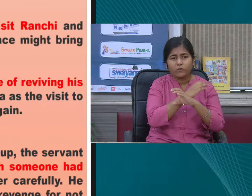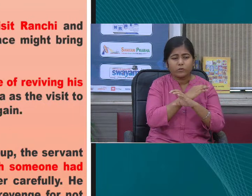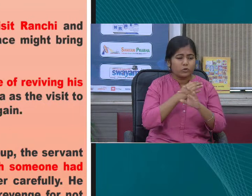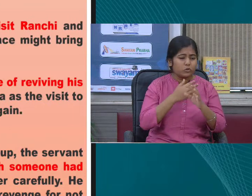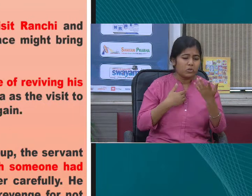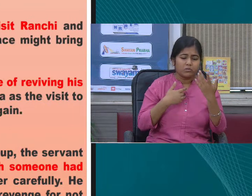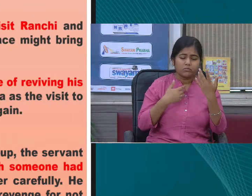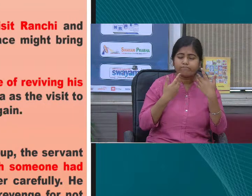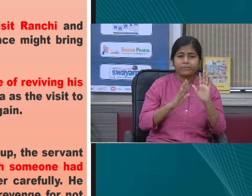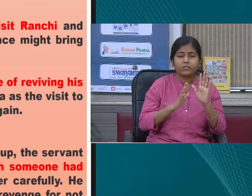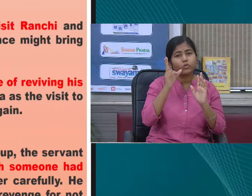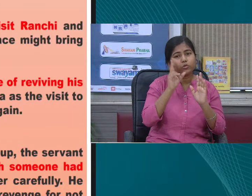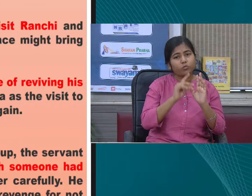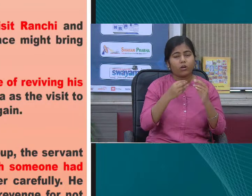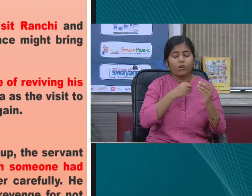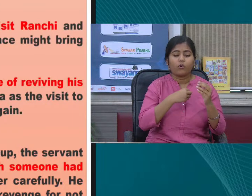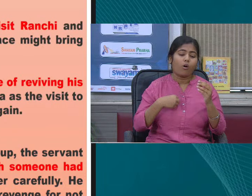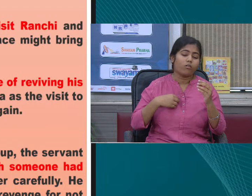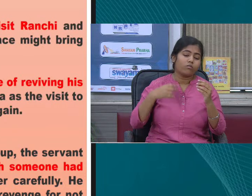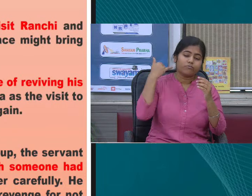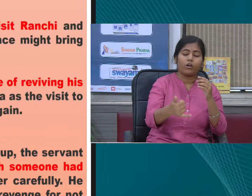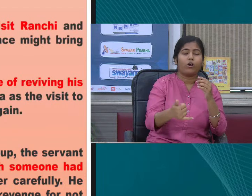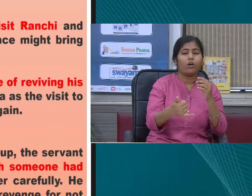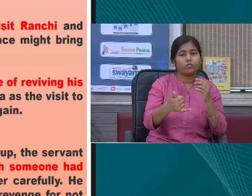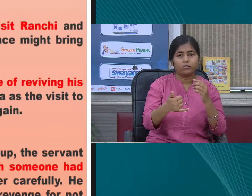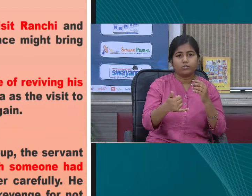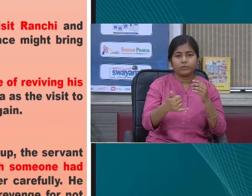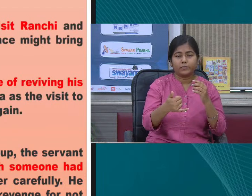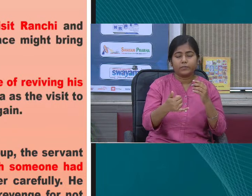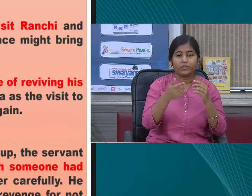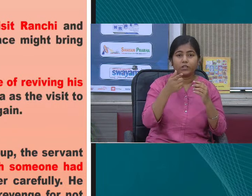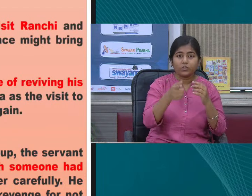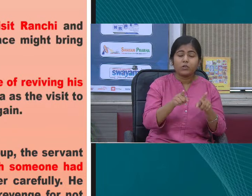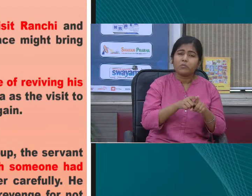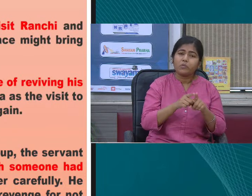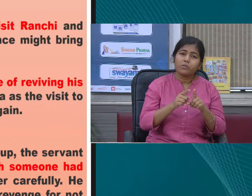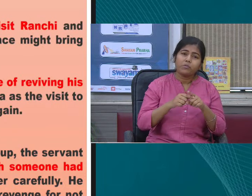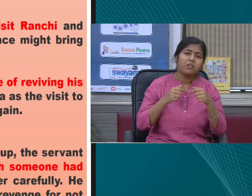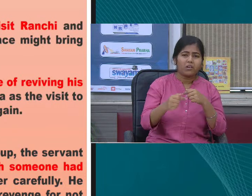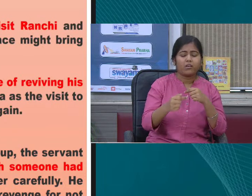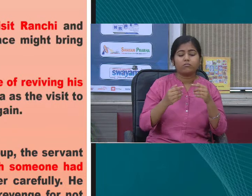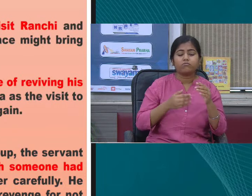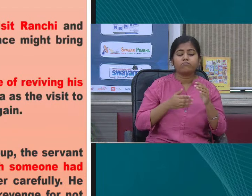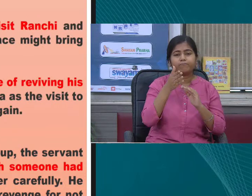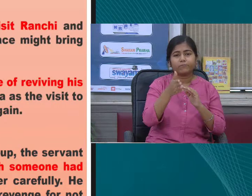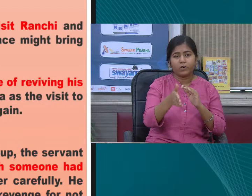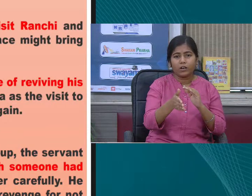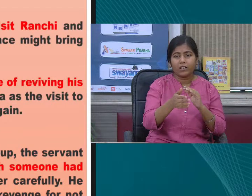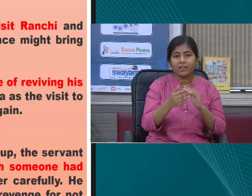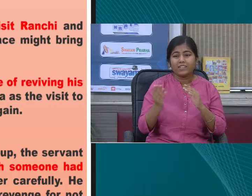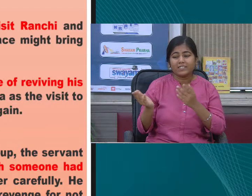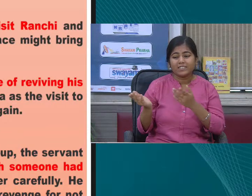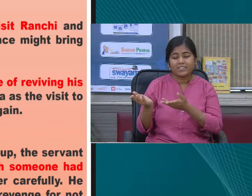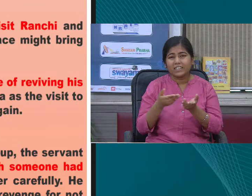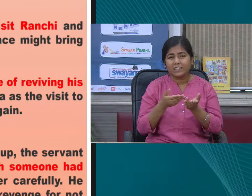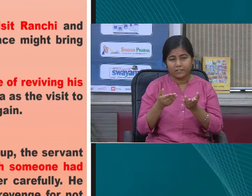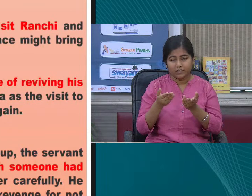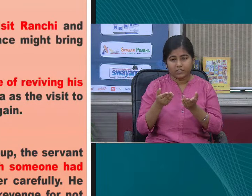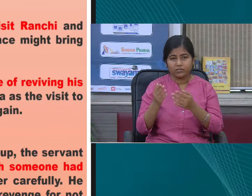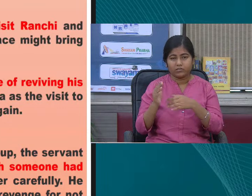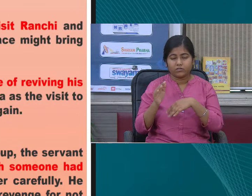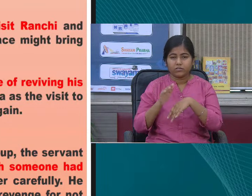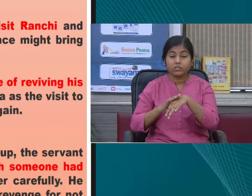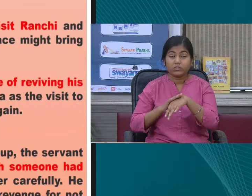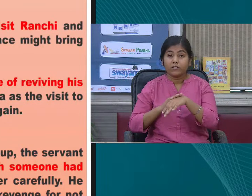again. So, in the end, Dr. Paresh Chanda arrived for a routine checkup, and the servant brought a